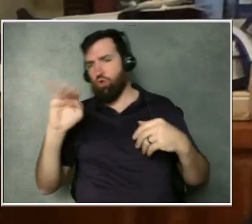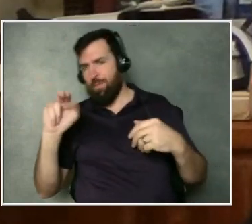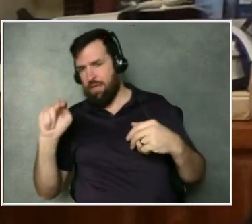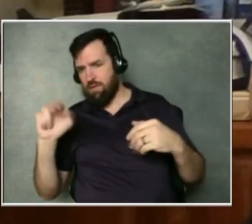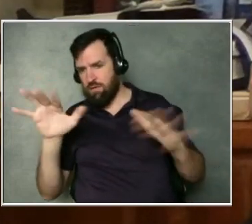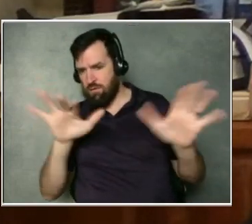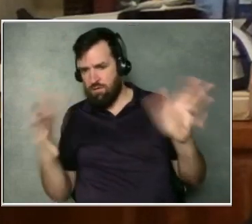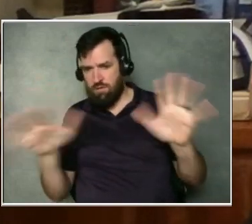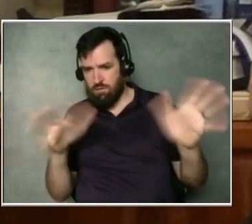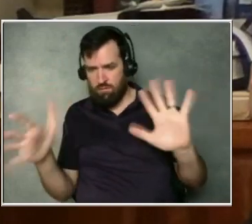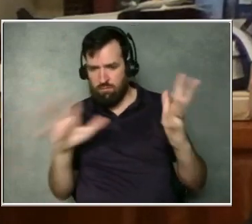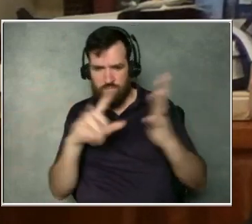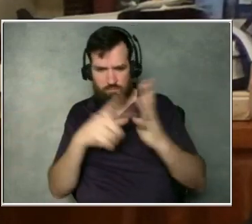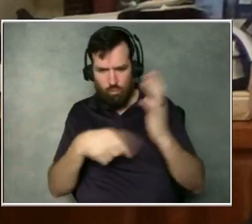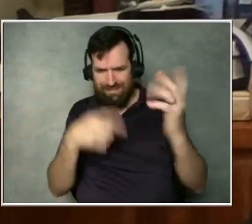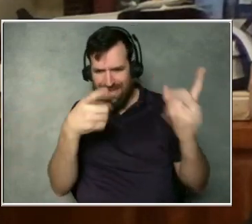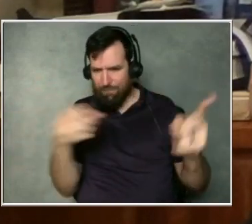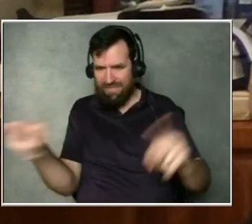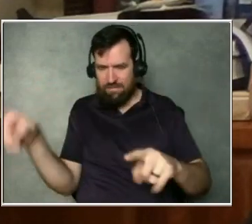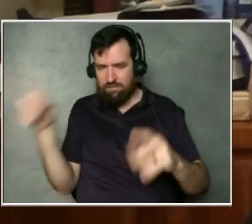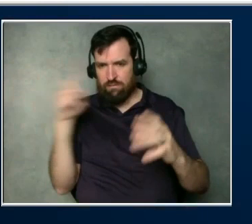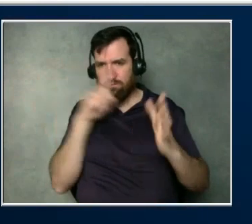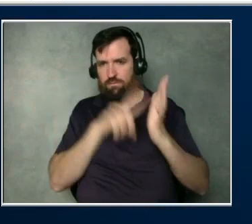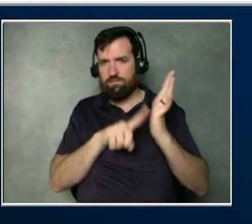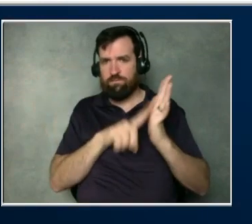to understand what's going on.